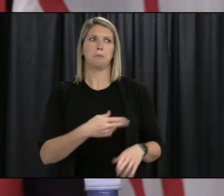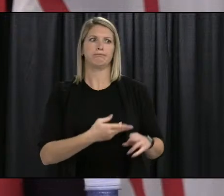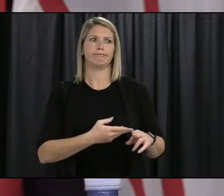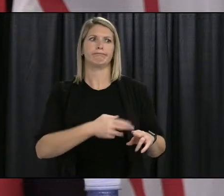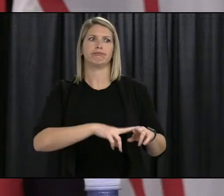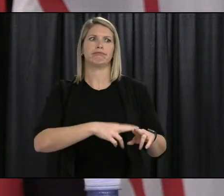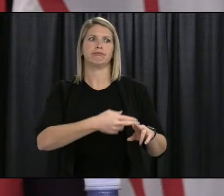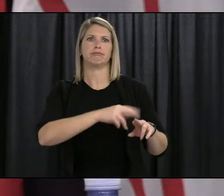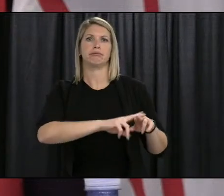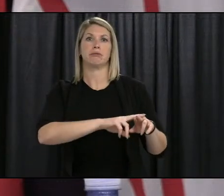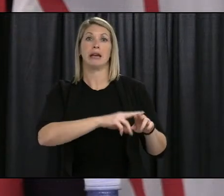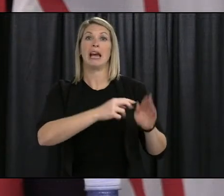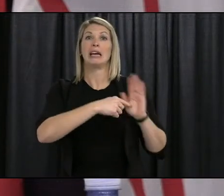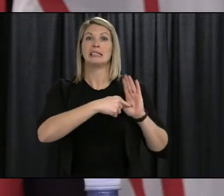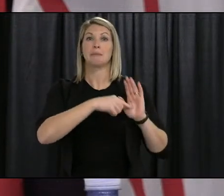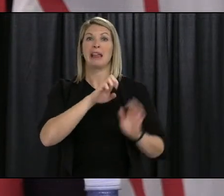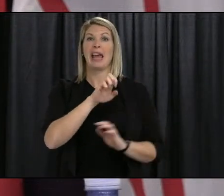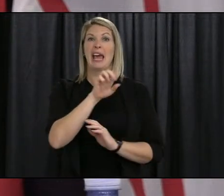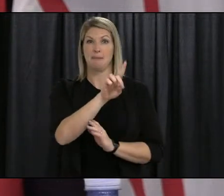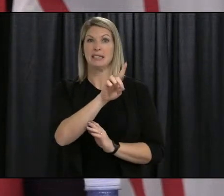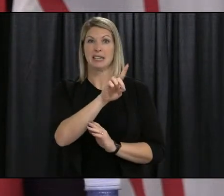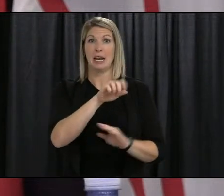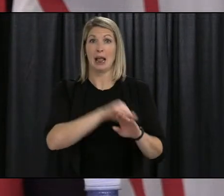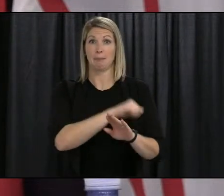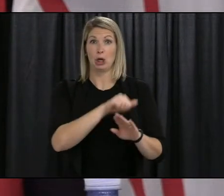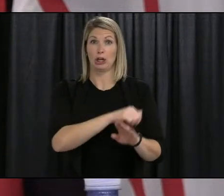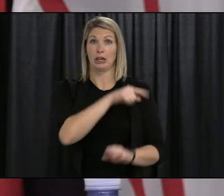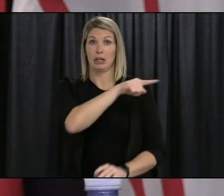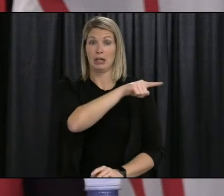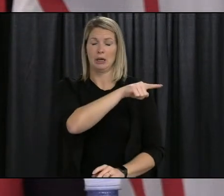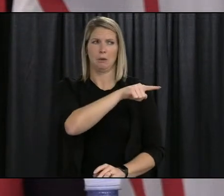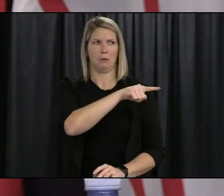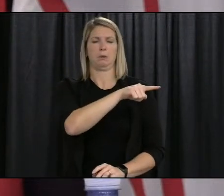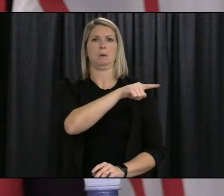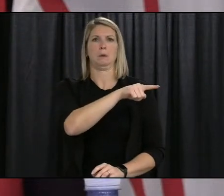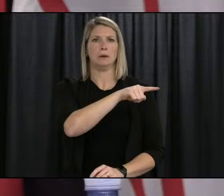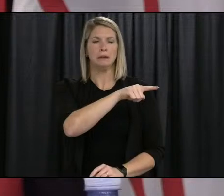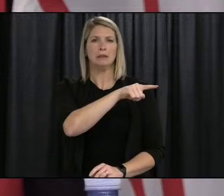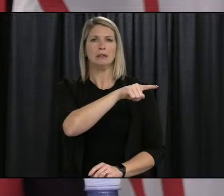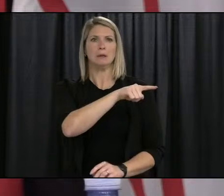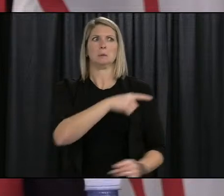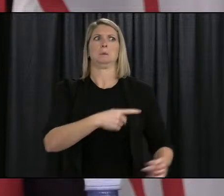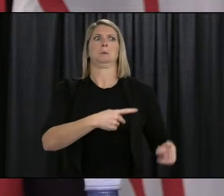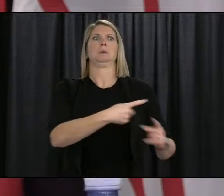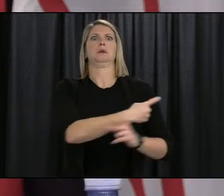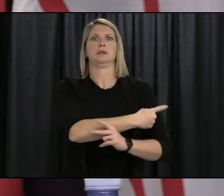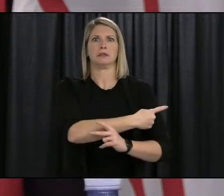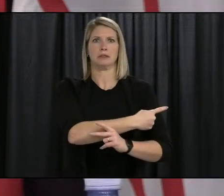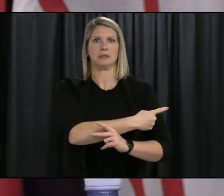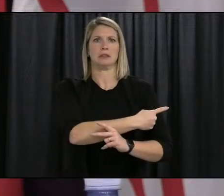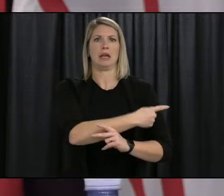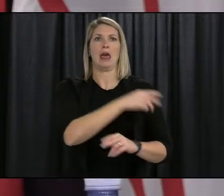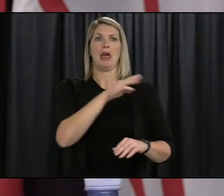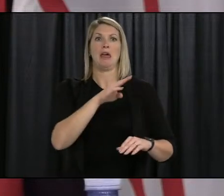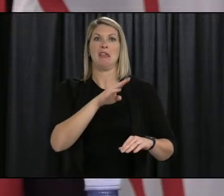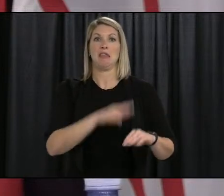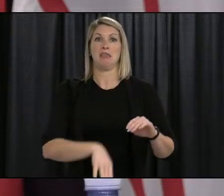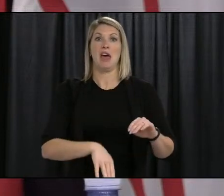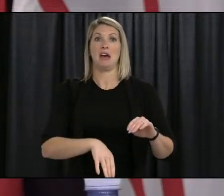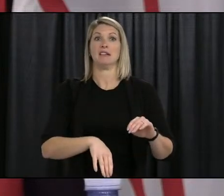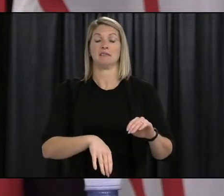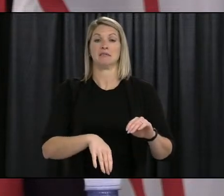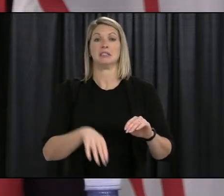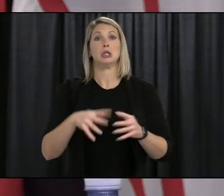Indeed, in Edmonton, the case prevalence there is worse in Edmonton than it is in